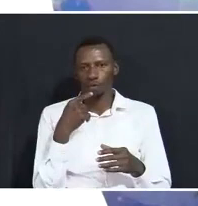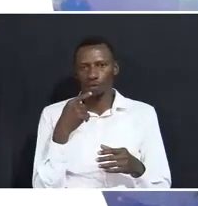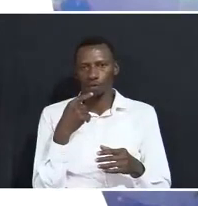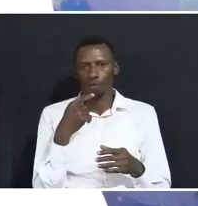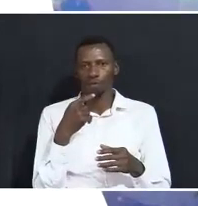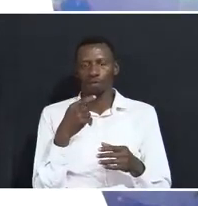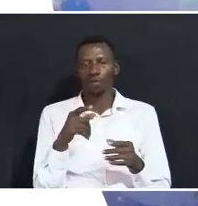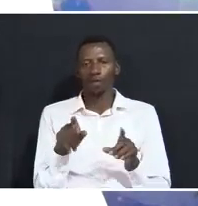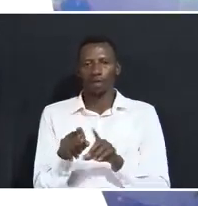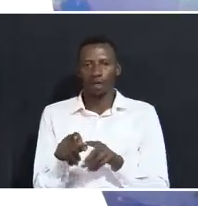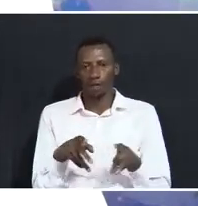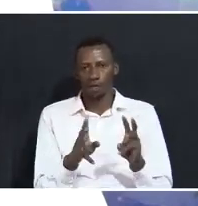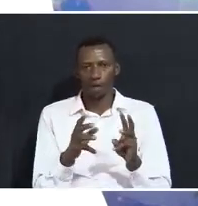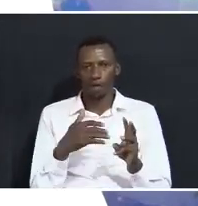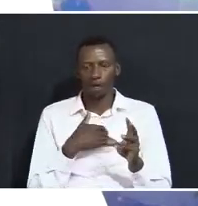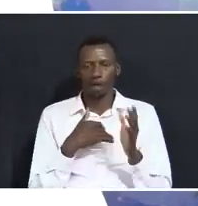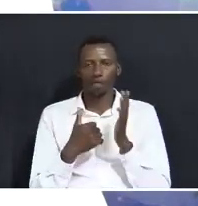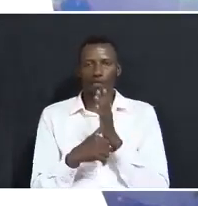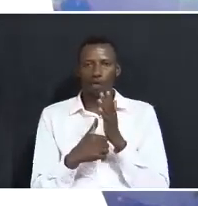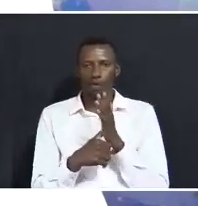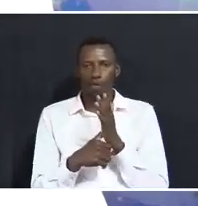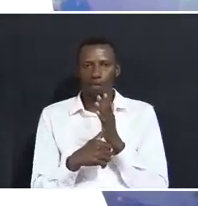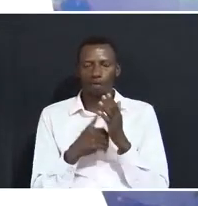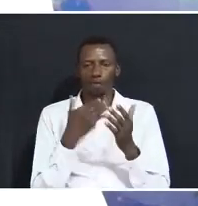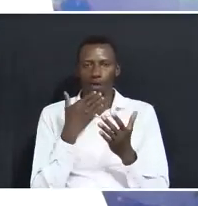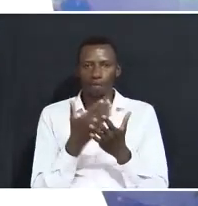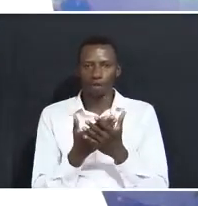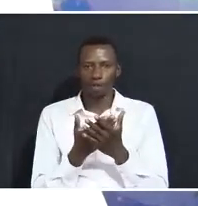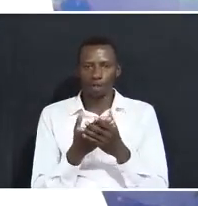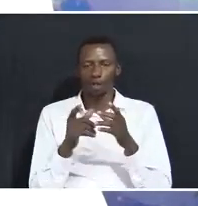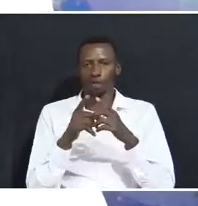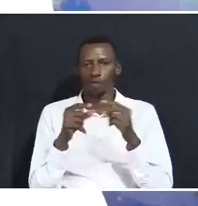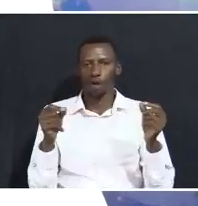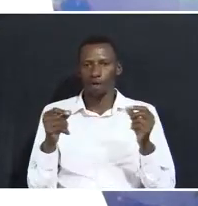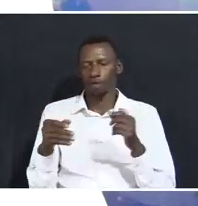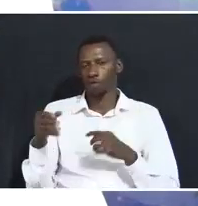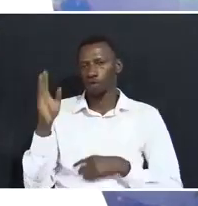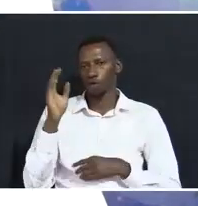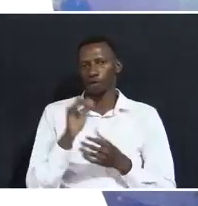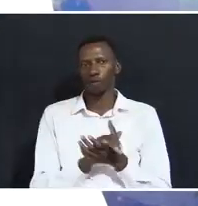who still have problems appreciating the word of God.